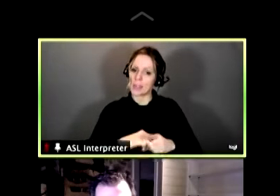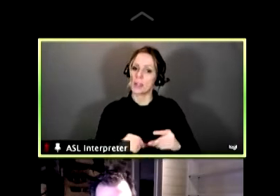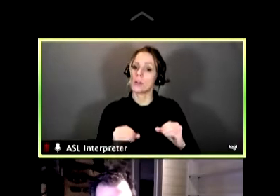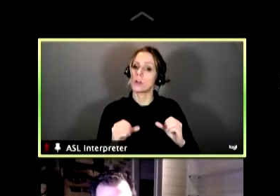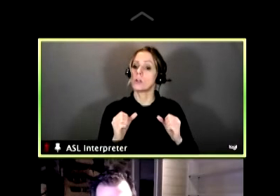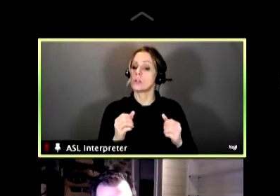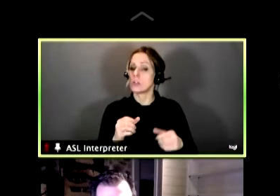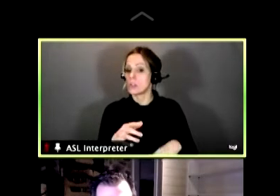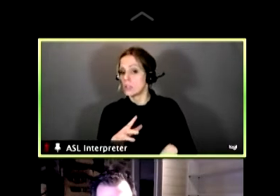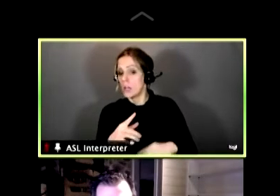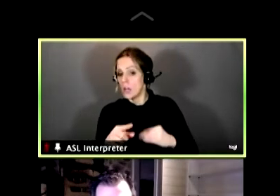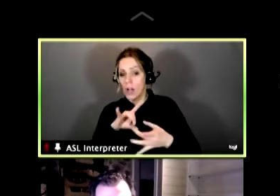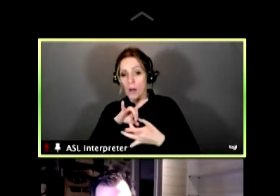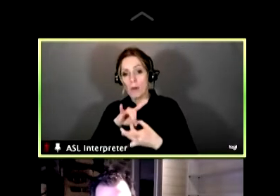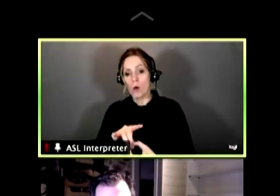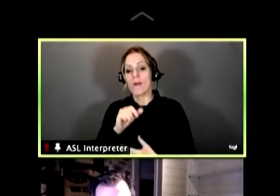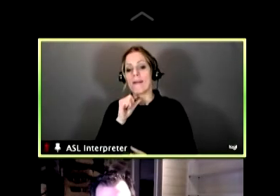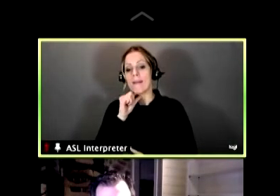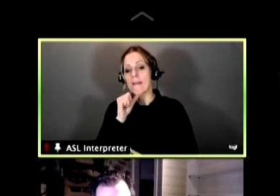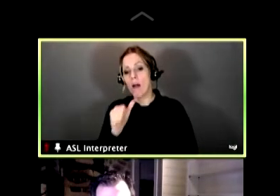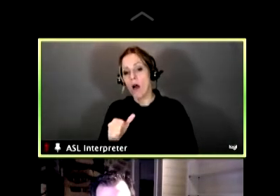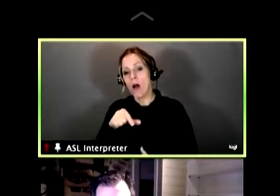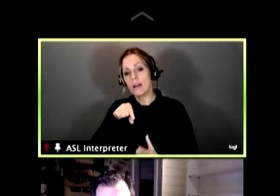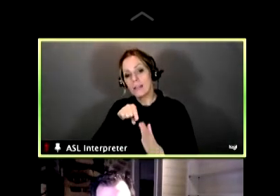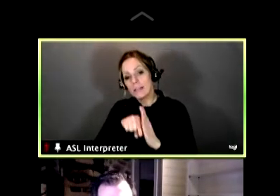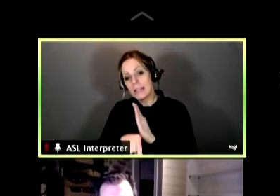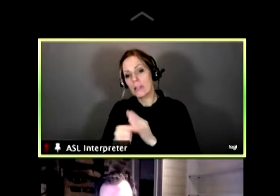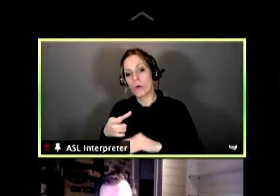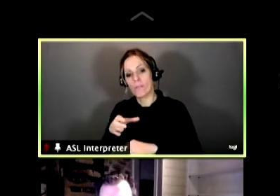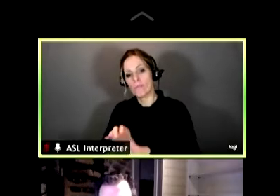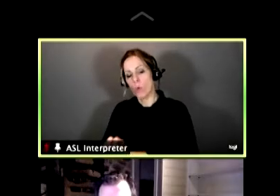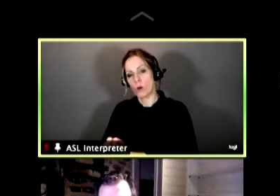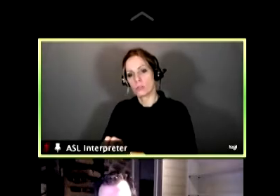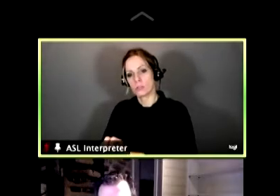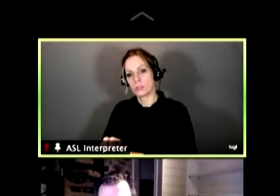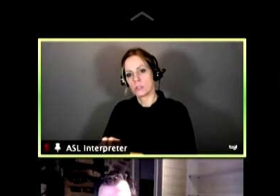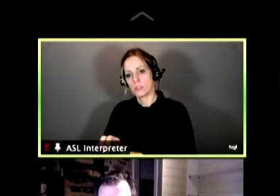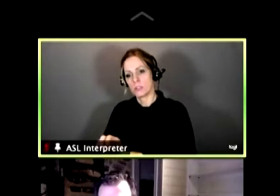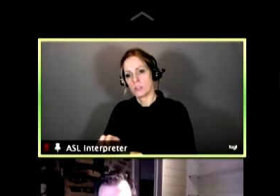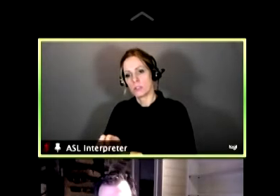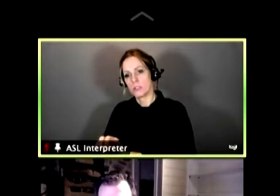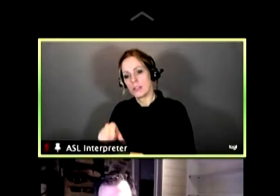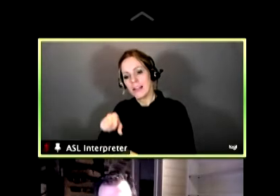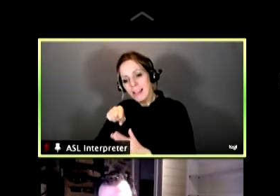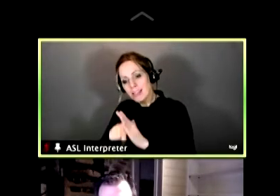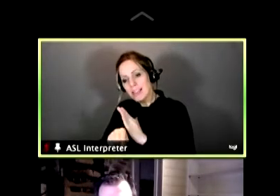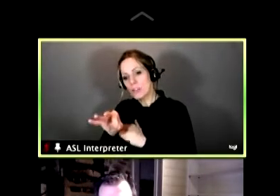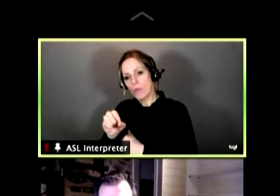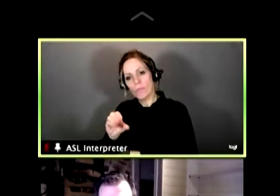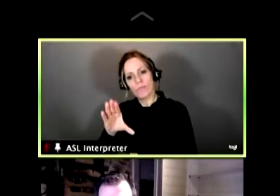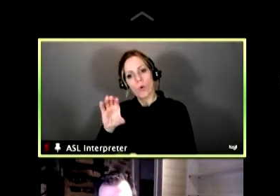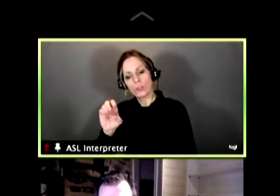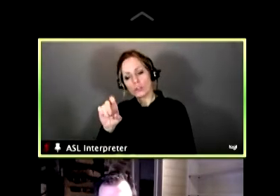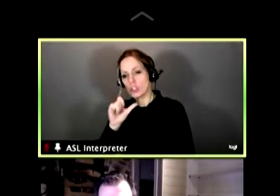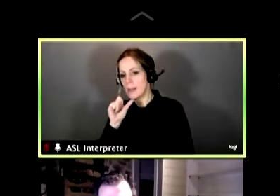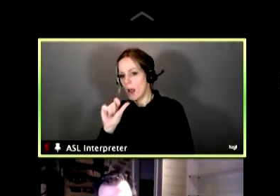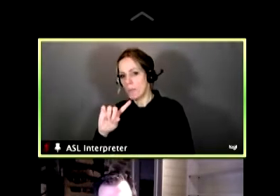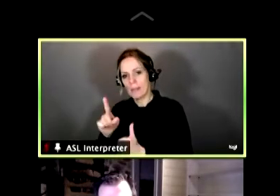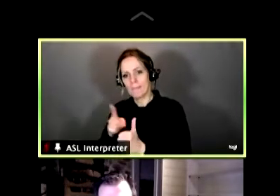non-lethal force. That should not be your first option if you're in a scary situation that you're not sure how to handle